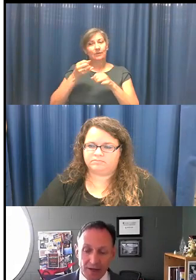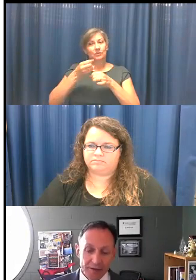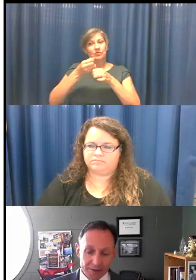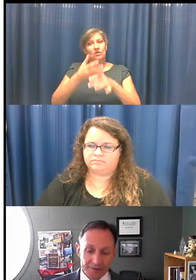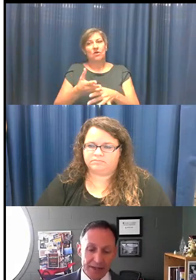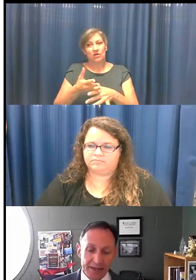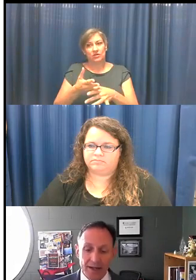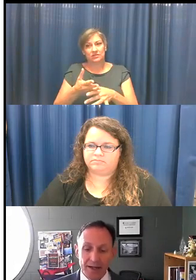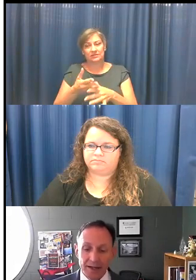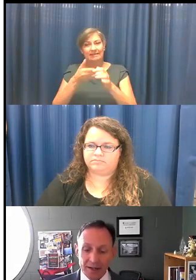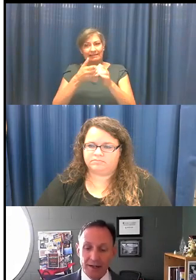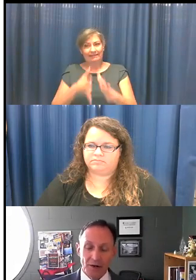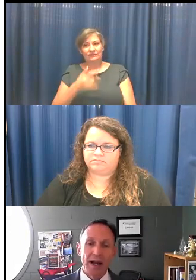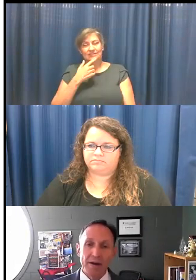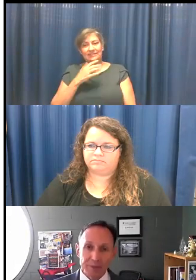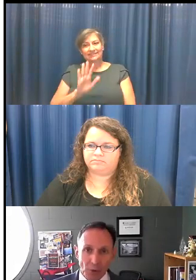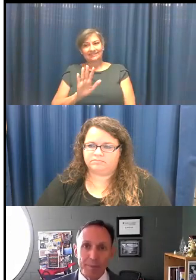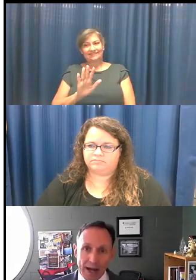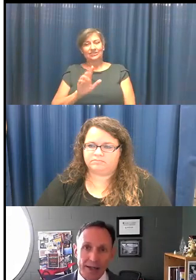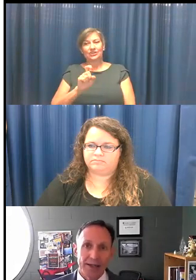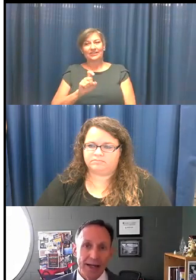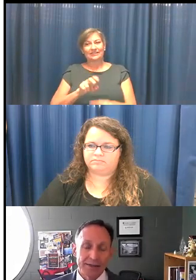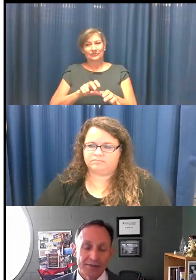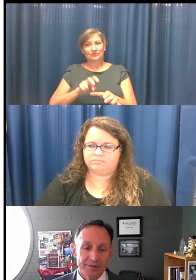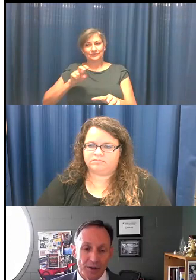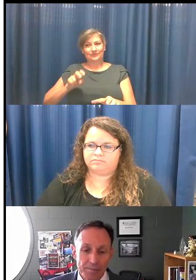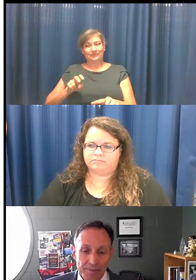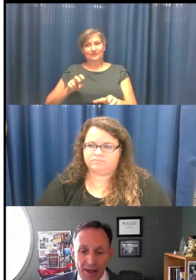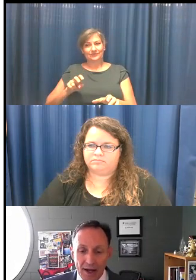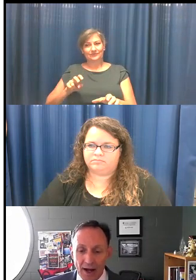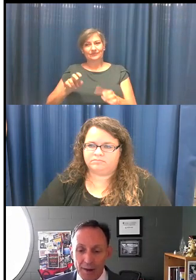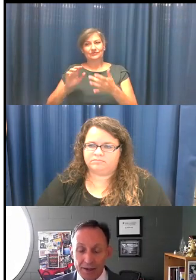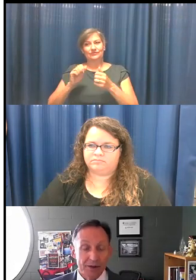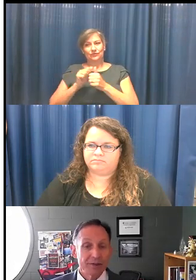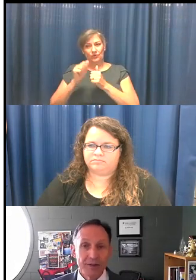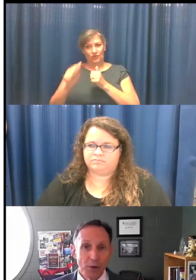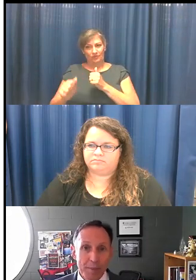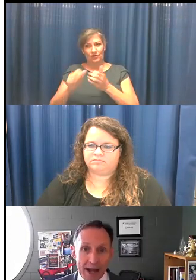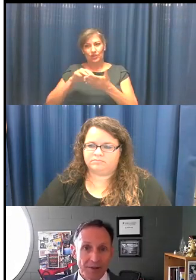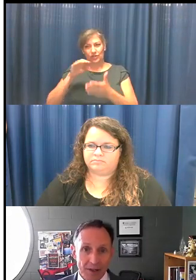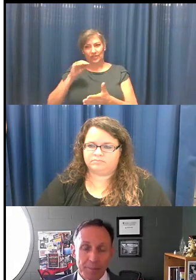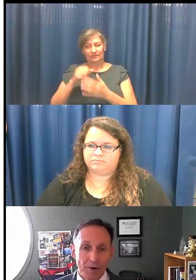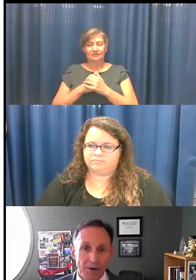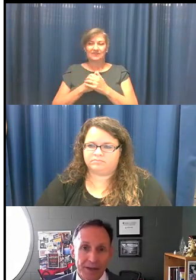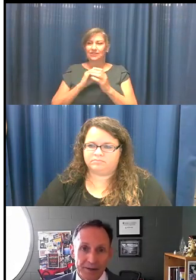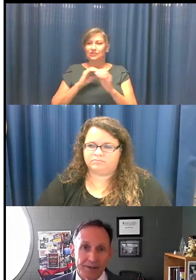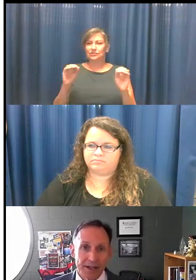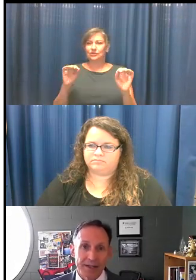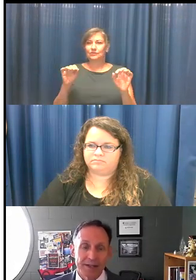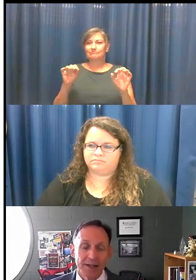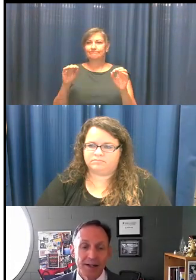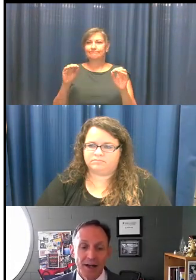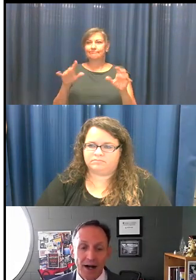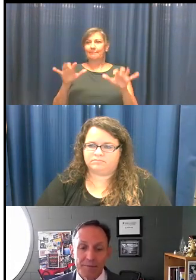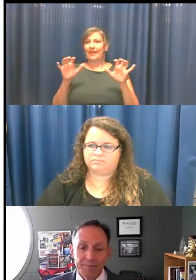leaders to say, you're going to have to pull back. And so, but there is no magic number on there that